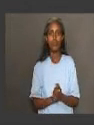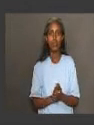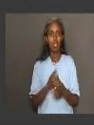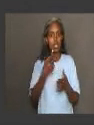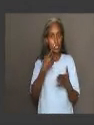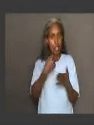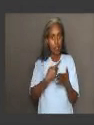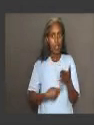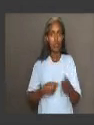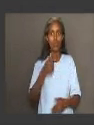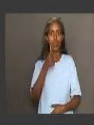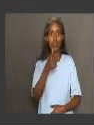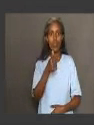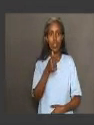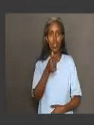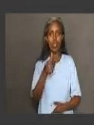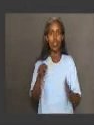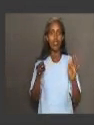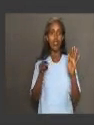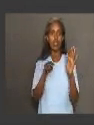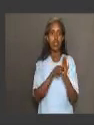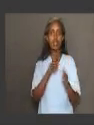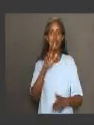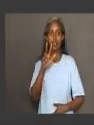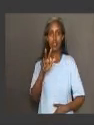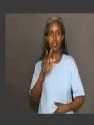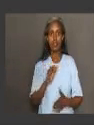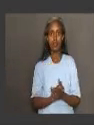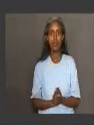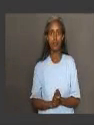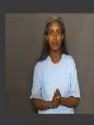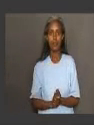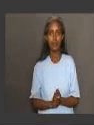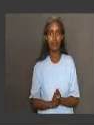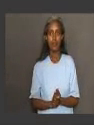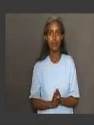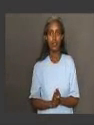2, the value of a is negative 3.